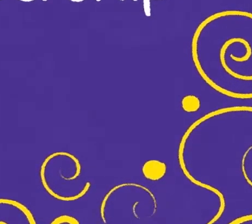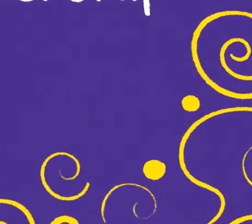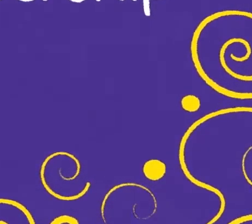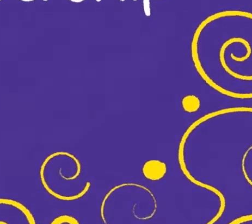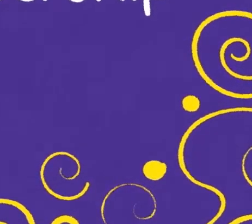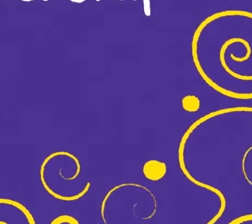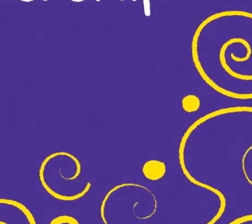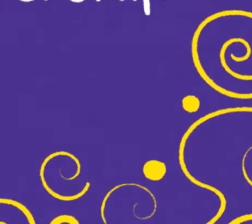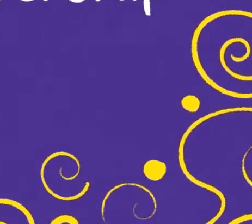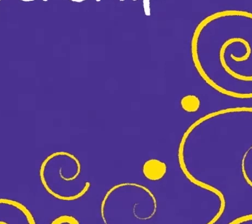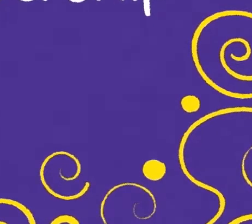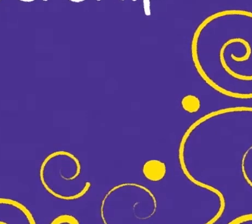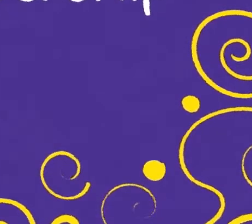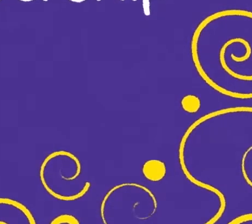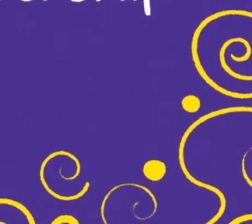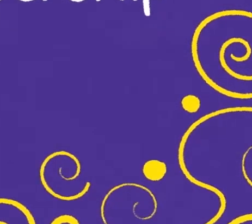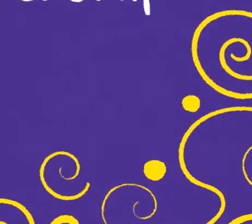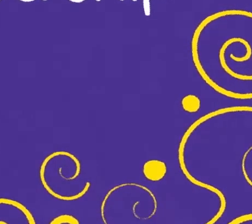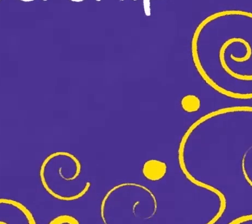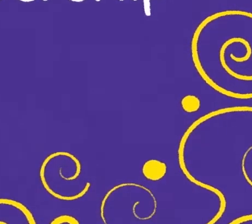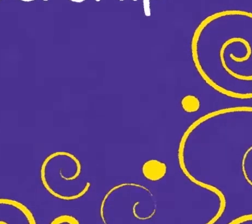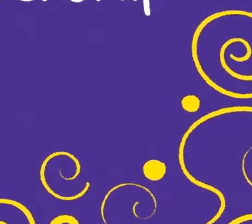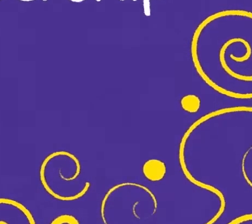imagineblack.org/membership. A new world is waiting.